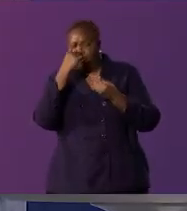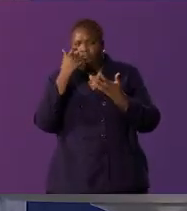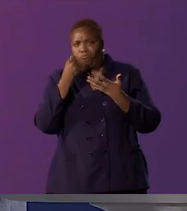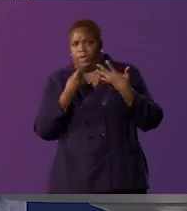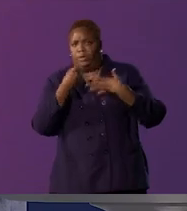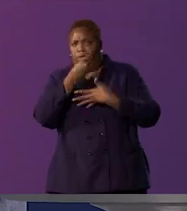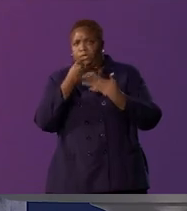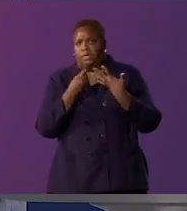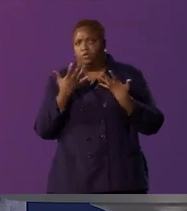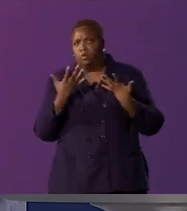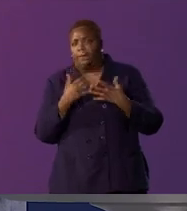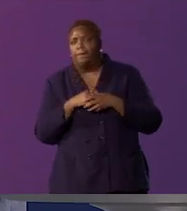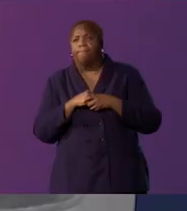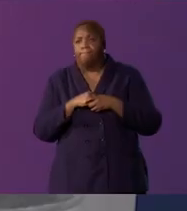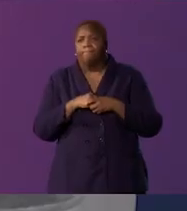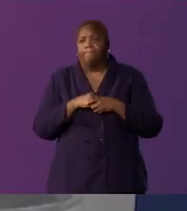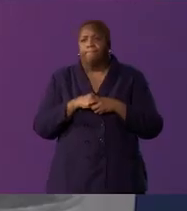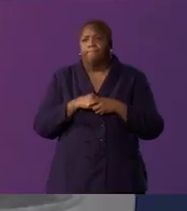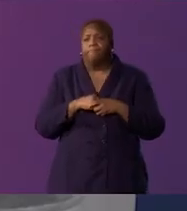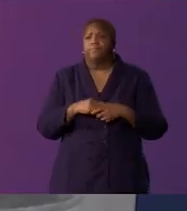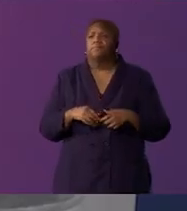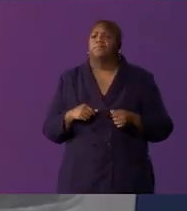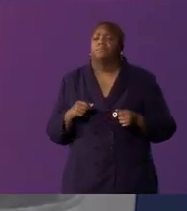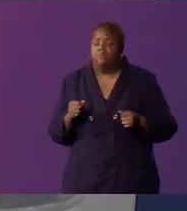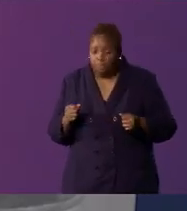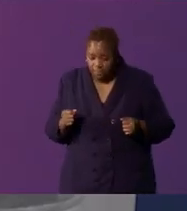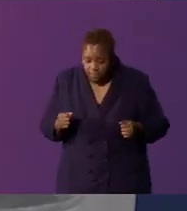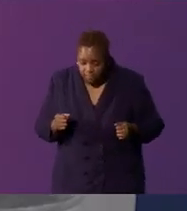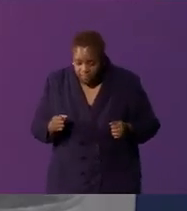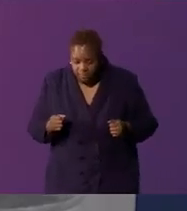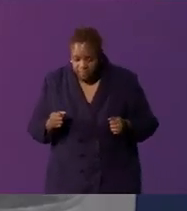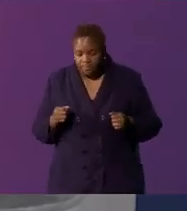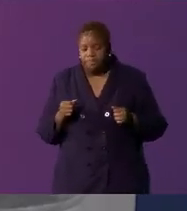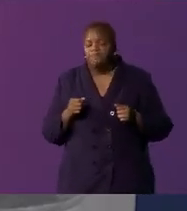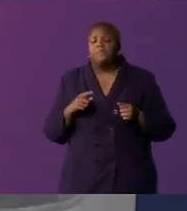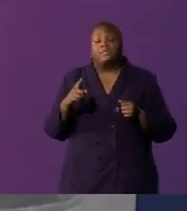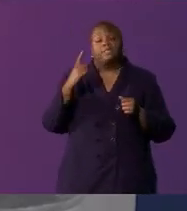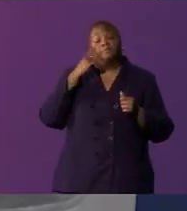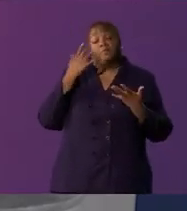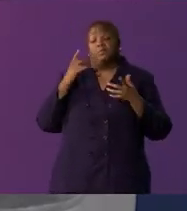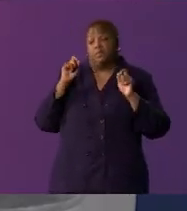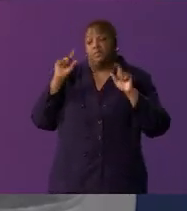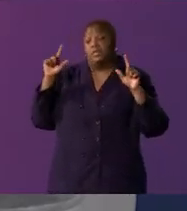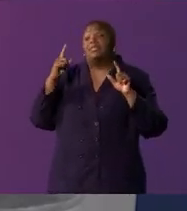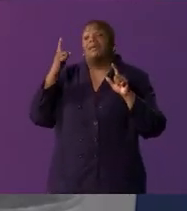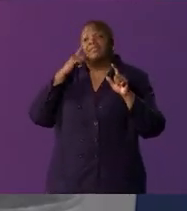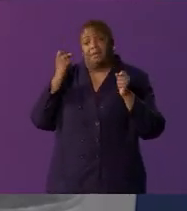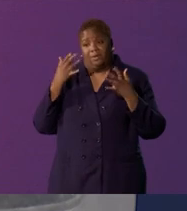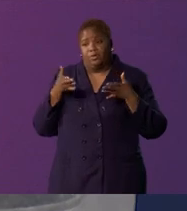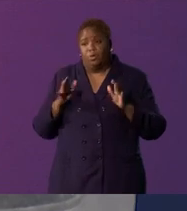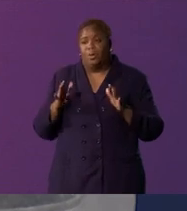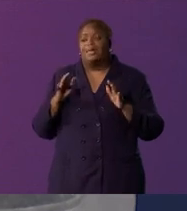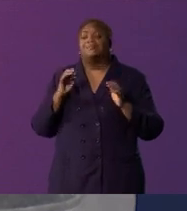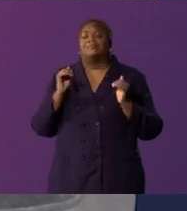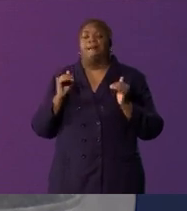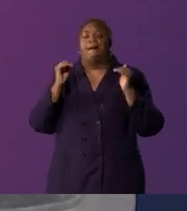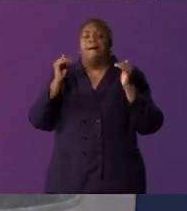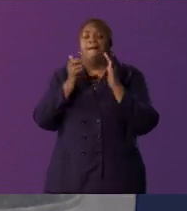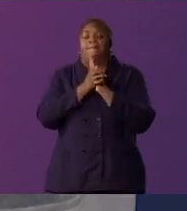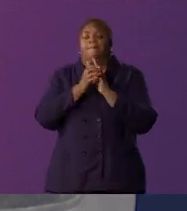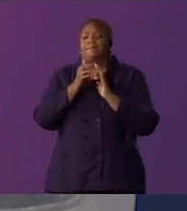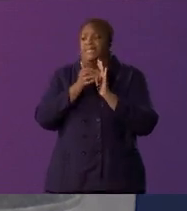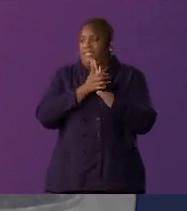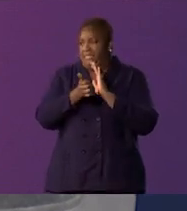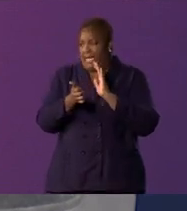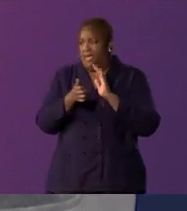prioritizing that work? So, it might surprise you what I'm going to say now. I think in many ways, upskilling and reskilling is up to